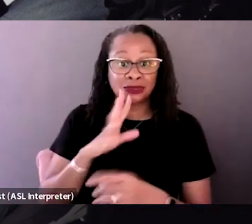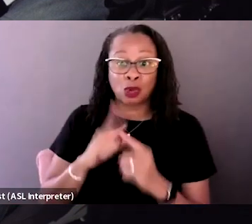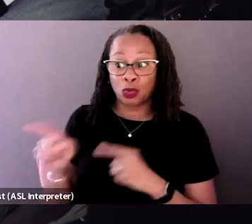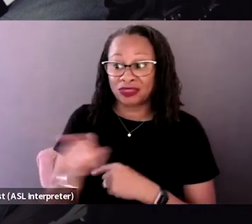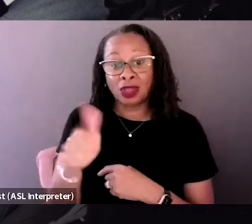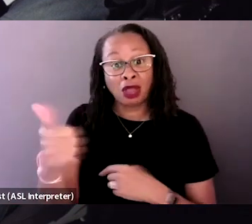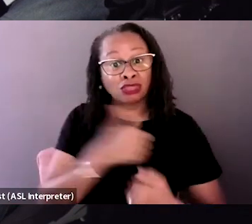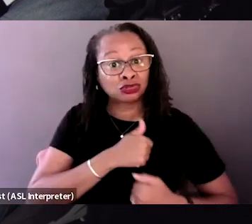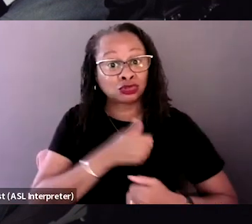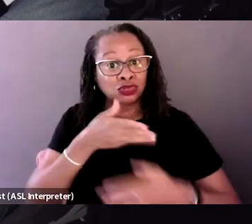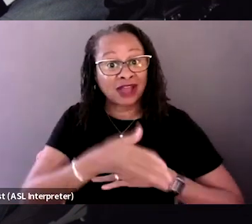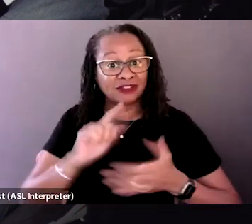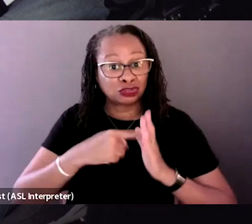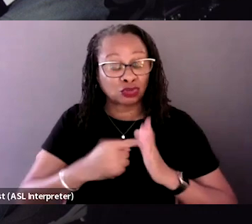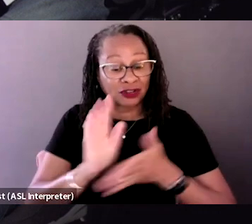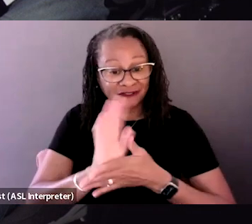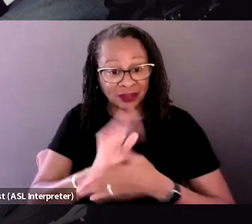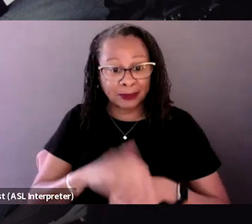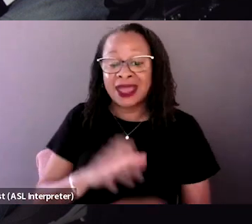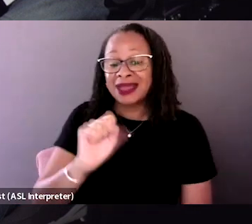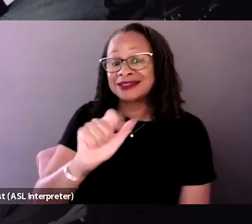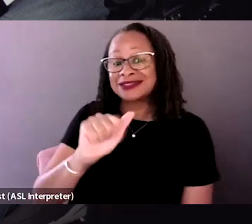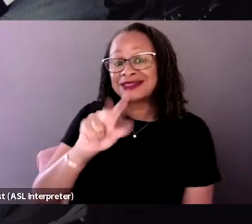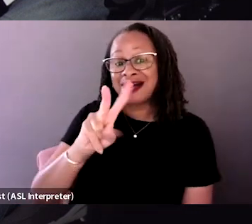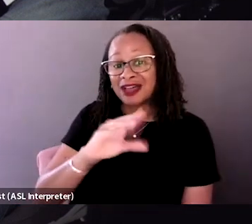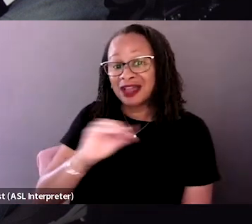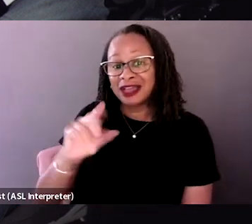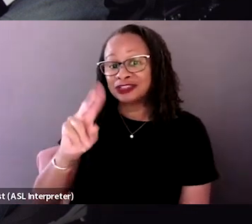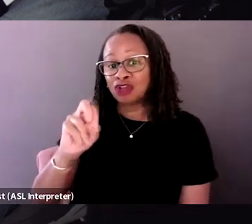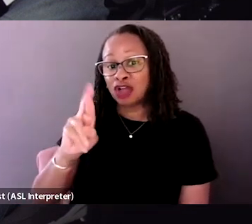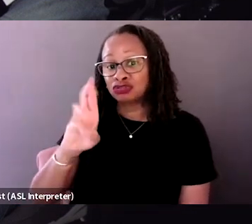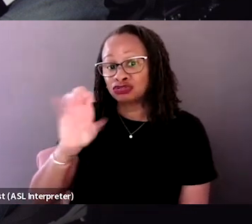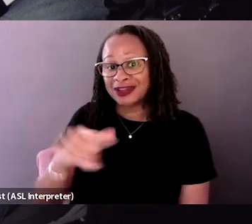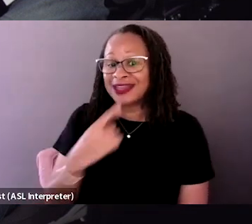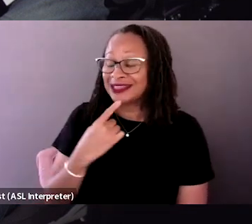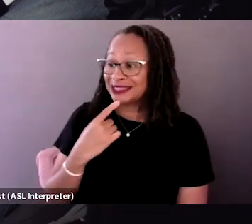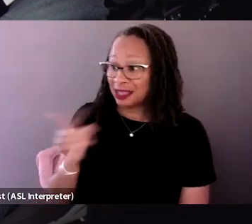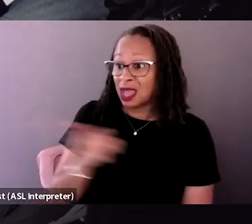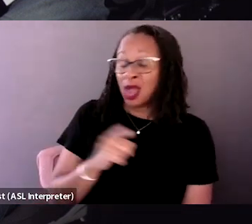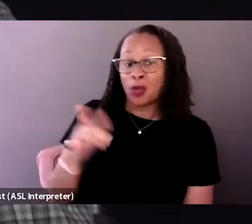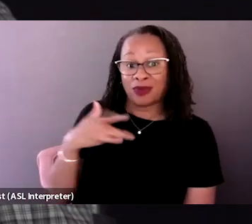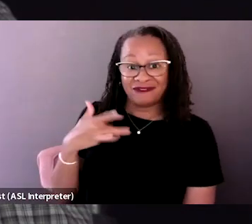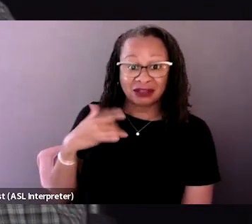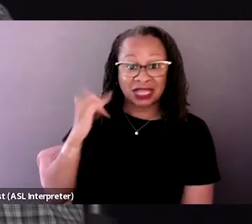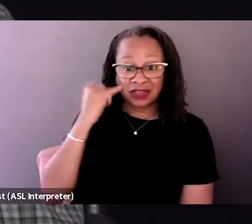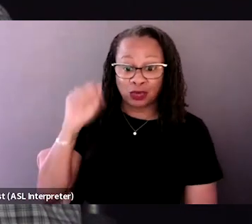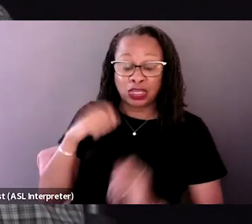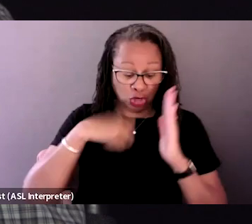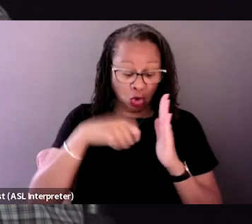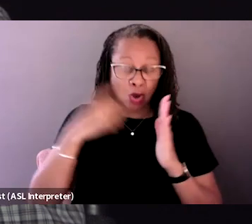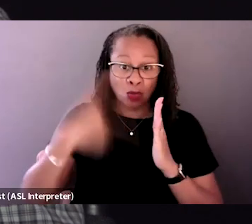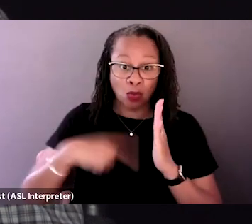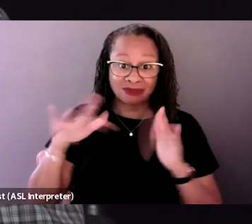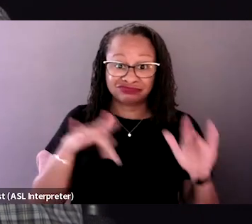after they had begun filming, and they said to us, we picked up this camera because we felt if we could